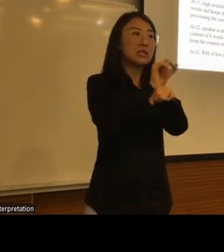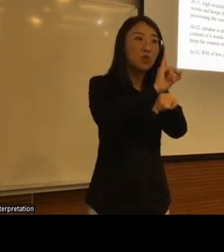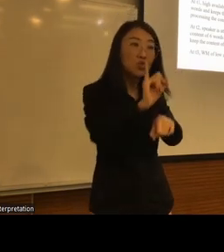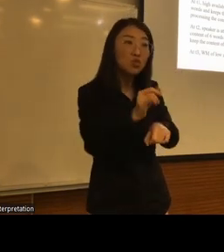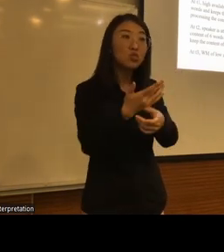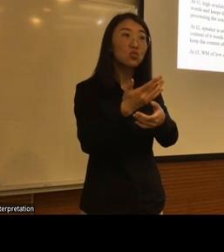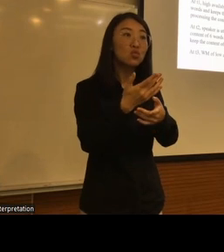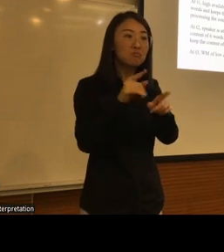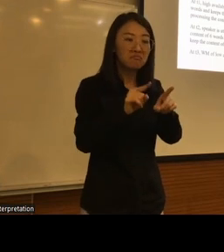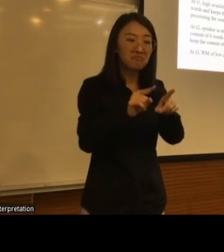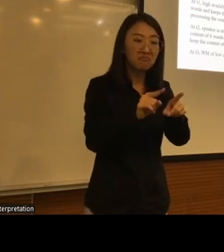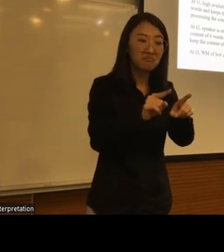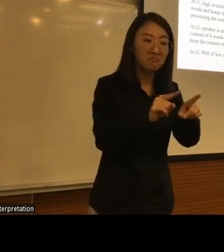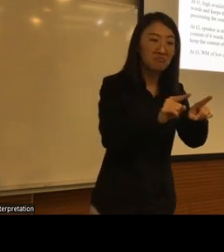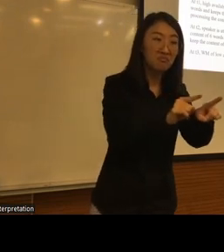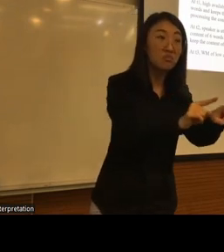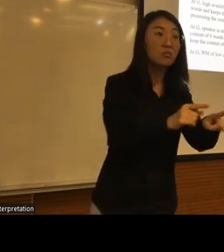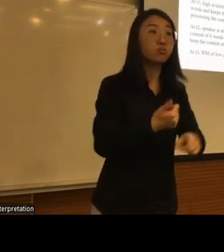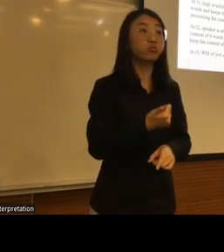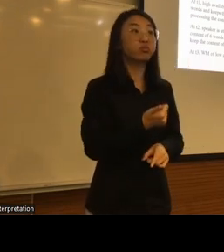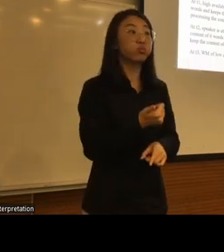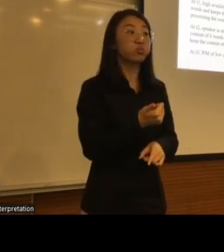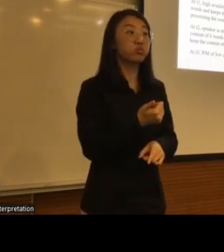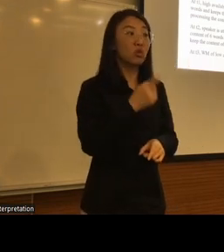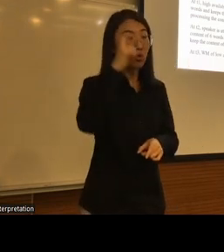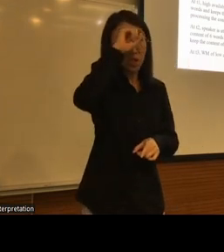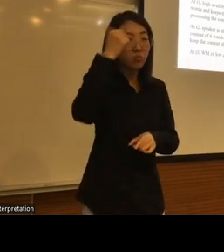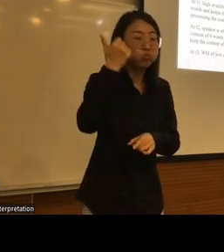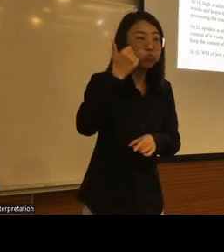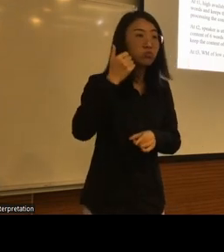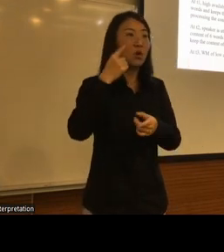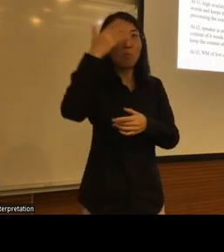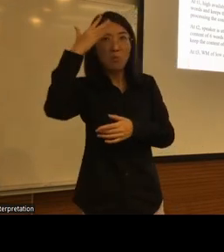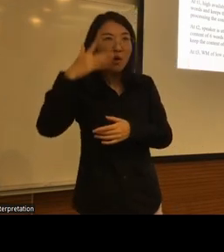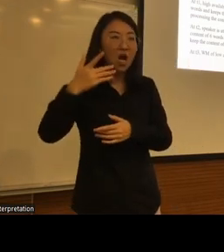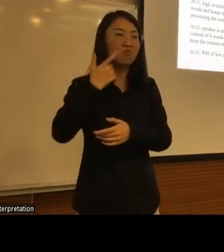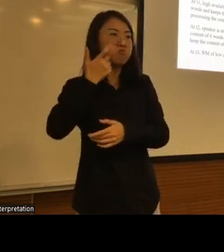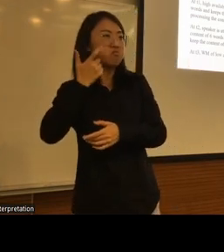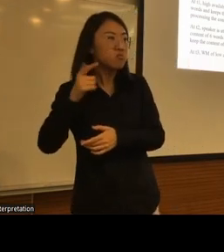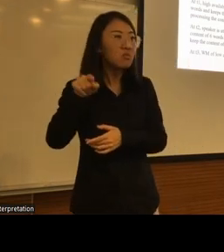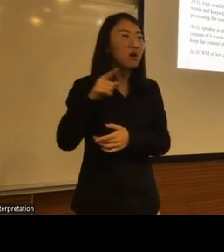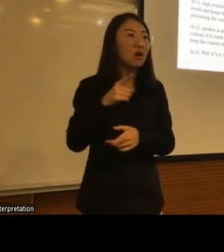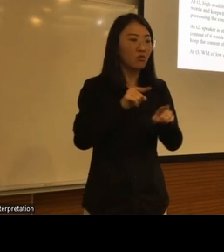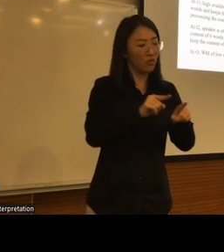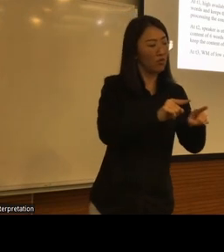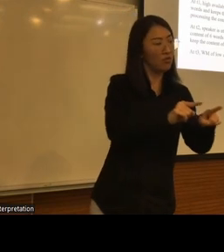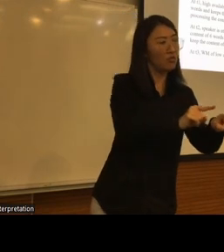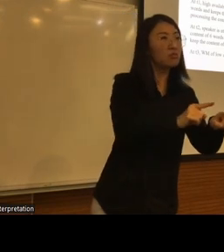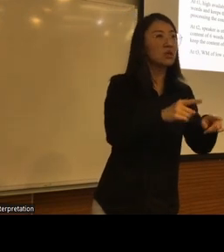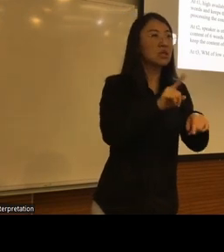the listener will keep up. But if the listener has low comprehension availability,